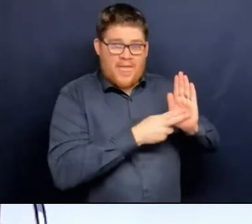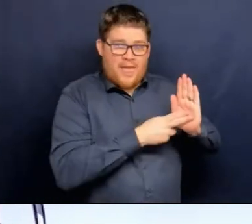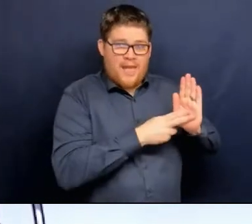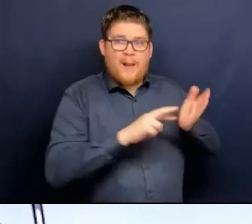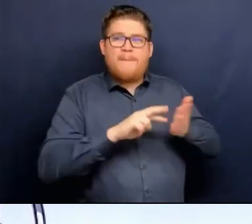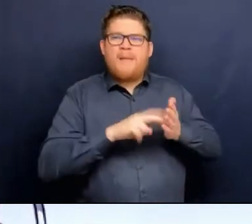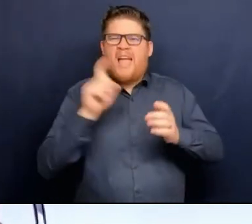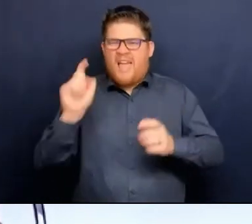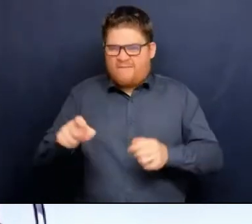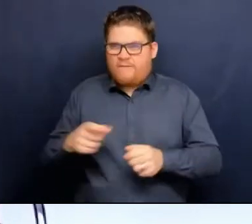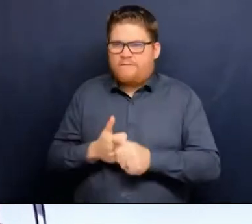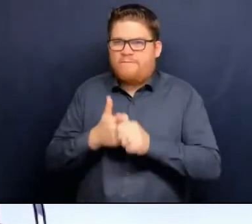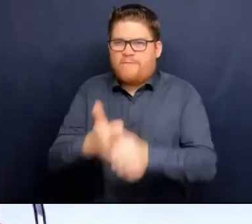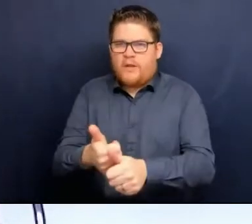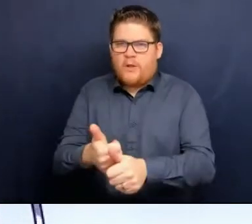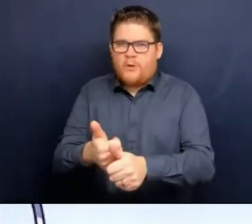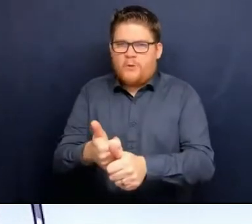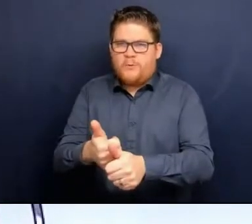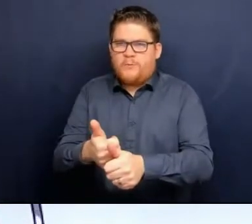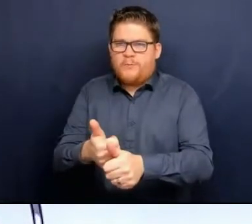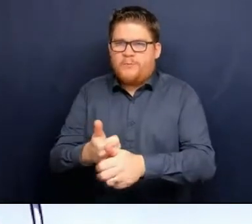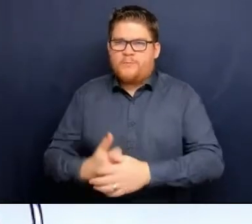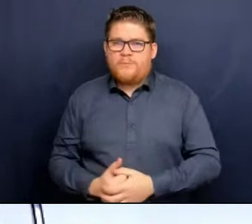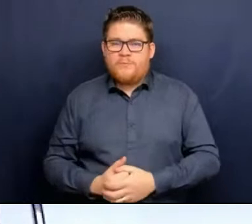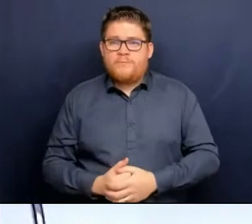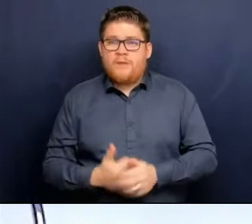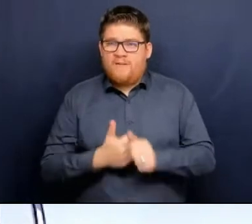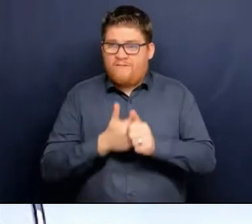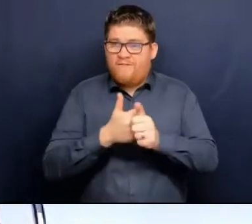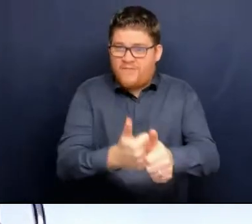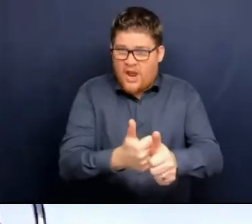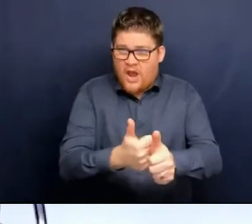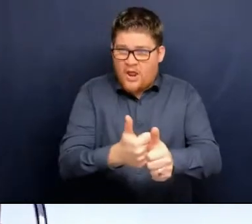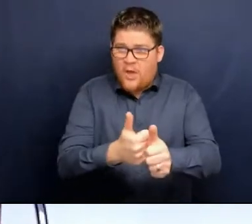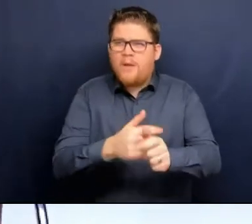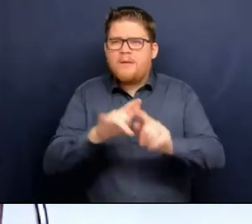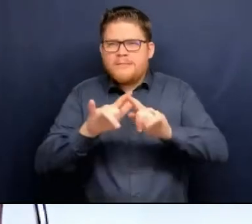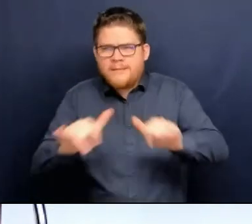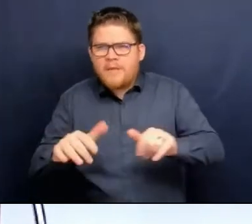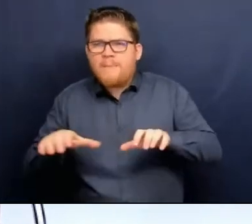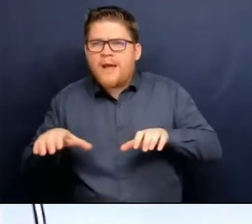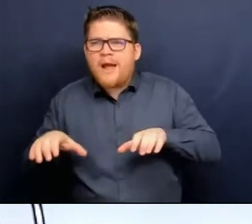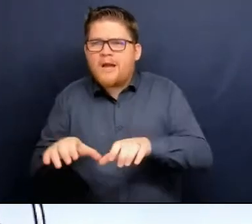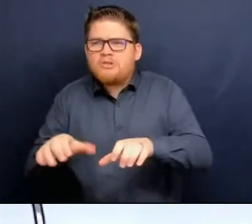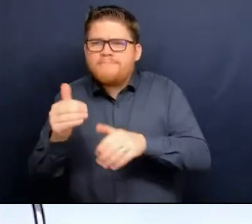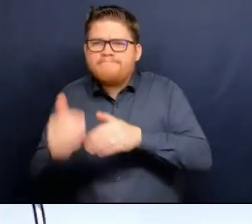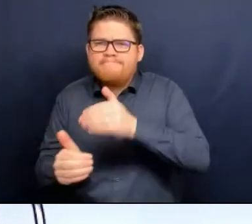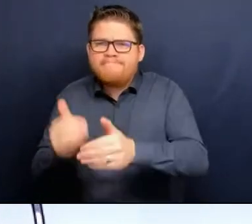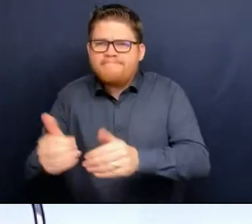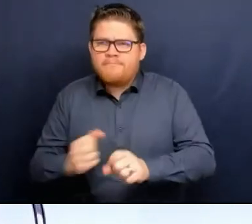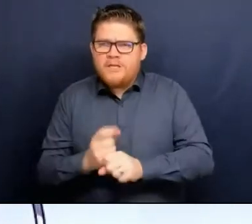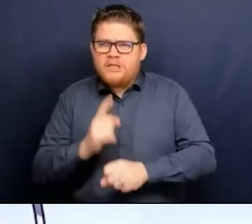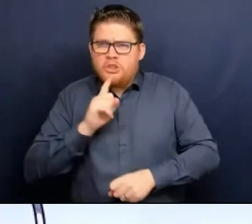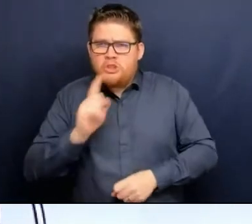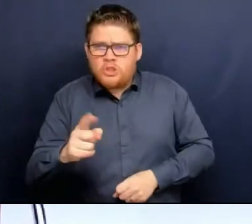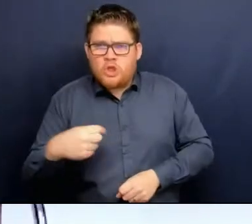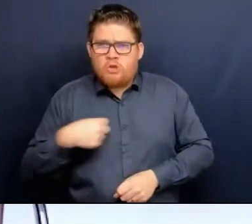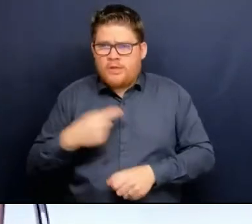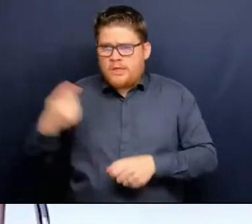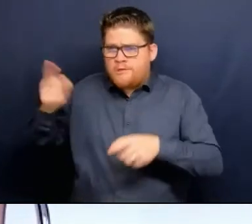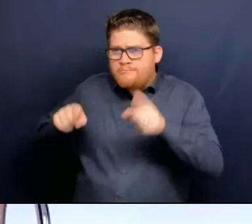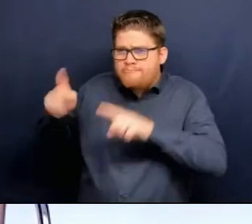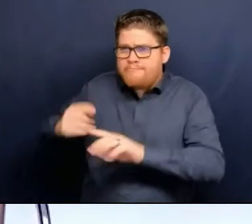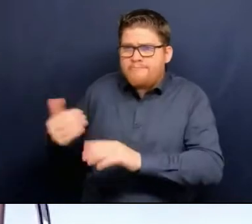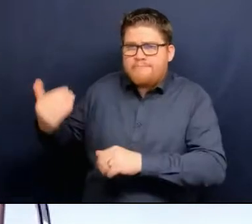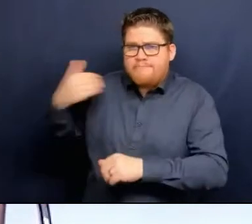will help ensure the treaties that we develop within the province will be implemented. It will help ensure that the rights we